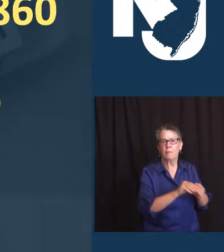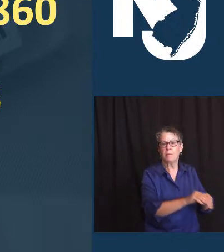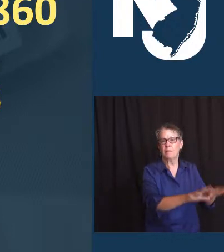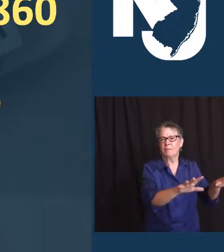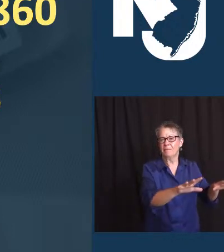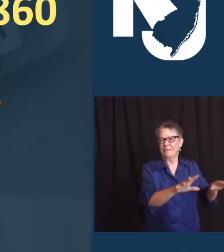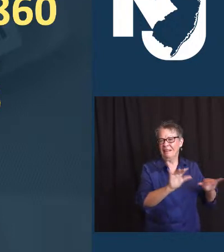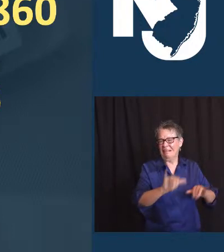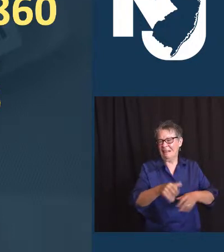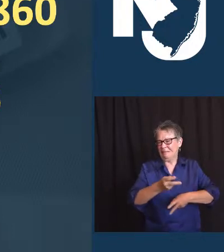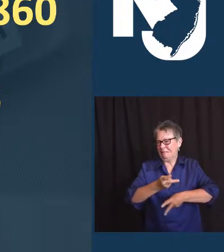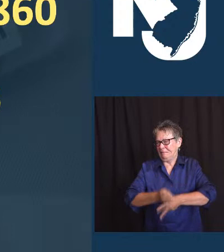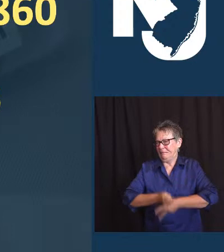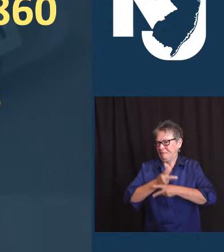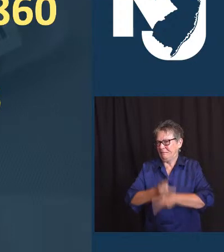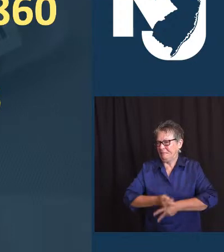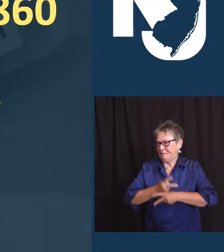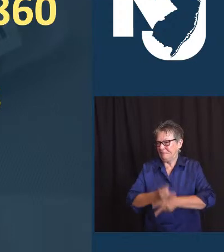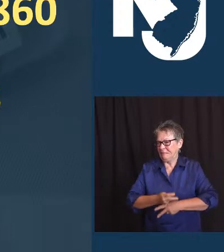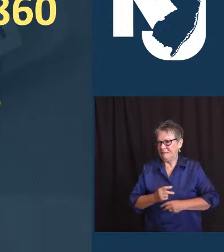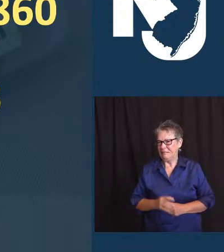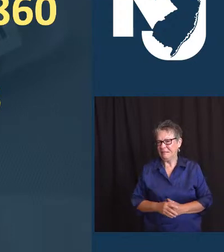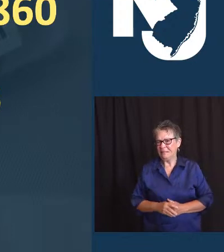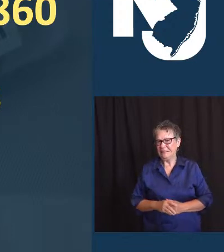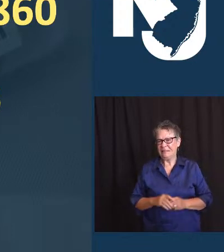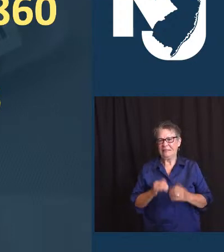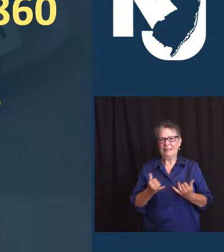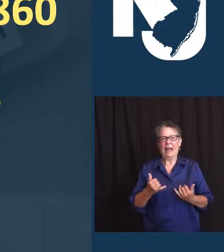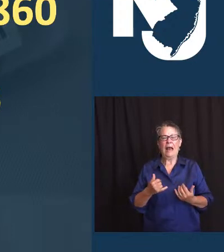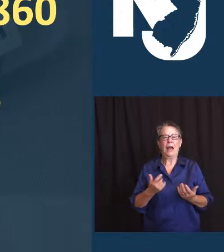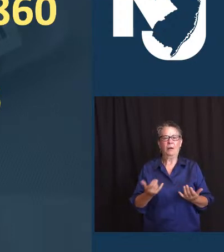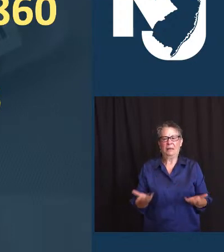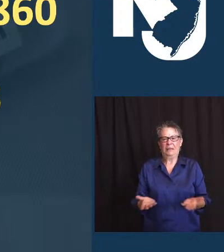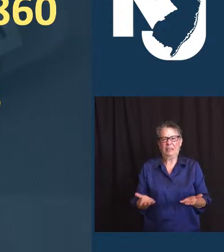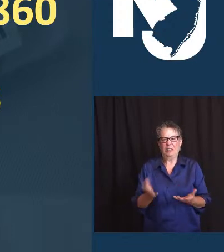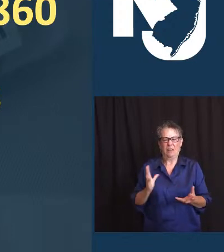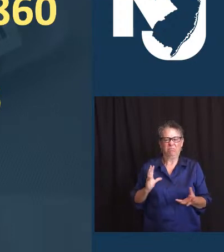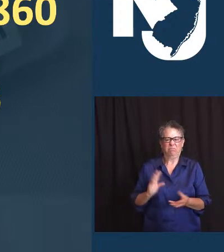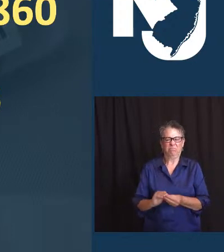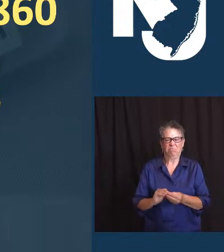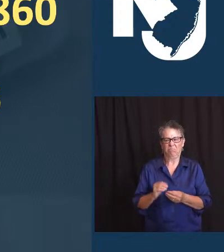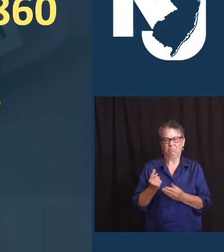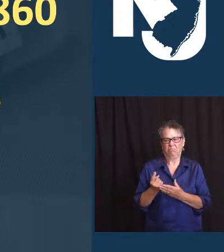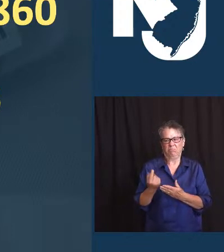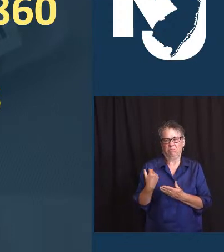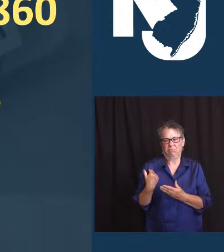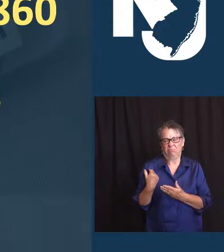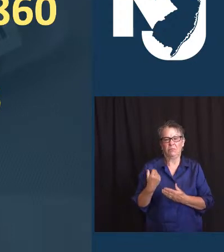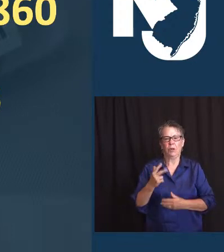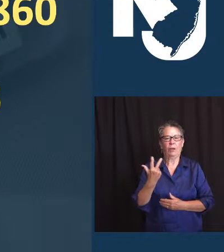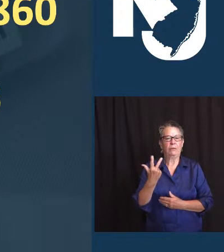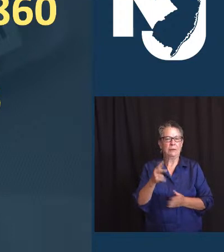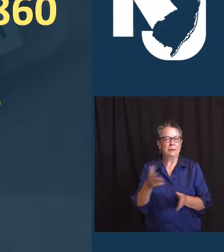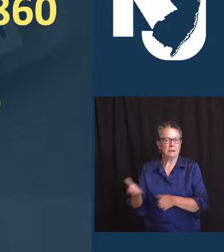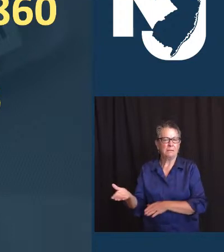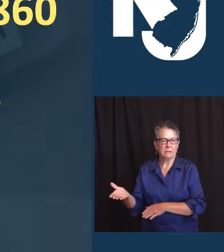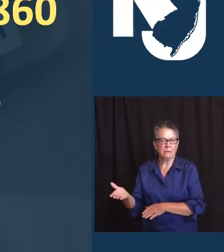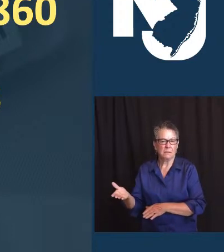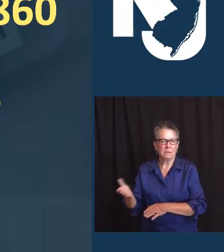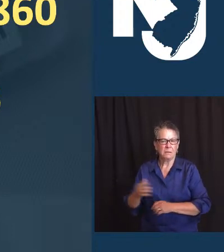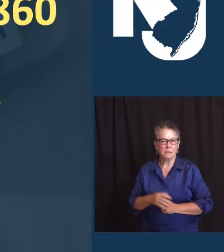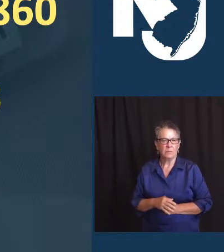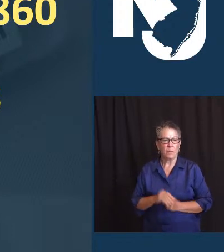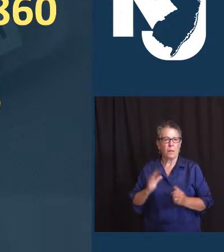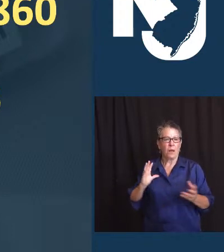that are confirmed to have been from COVID-related complications. Over the past week, we have confirmed the loss of